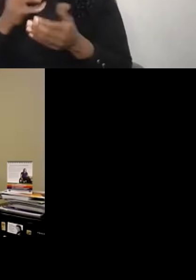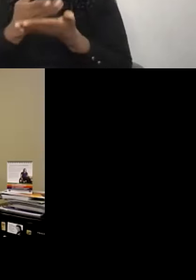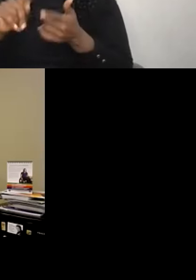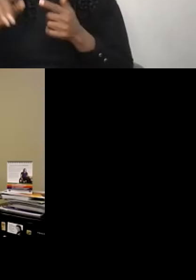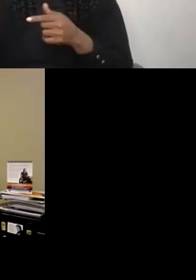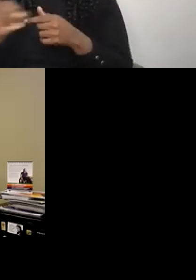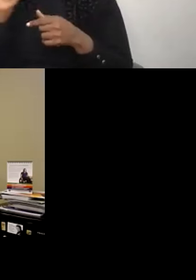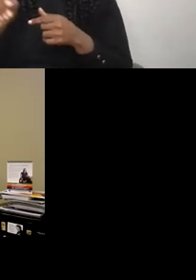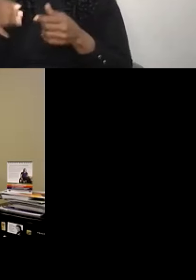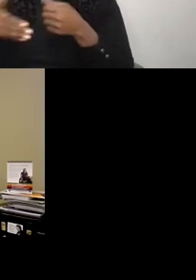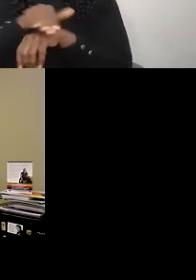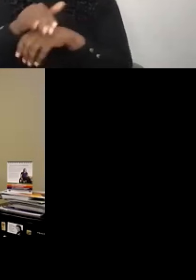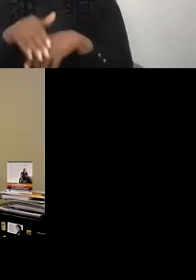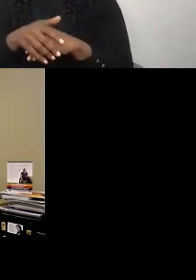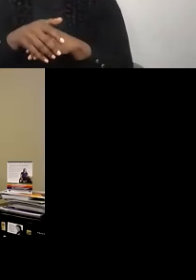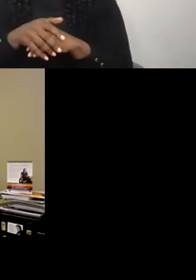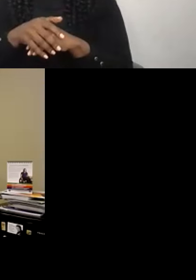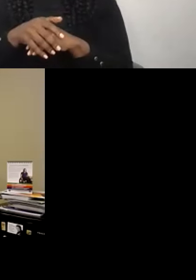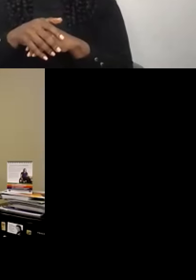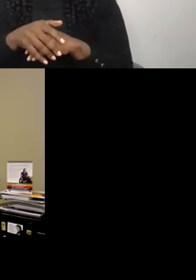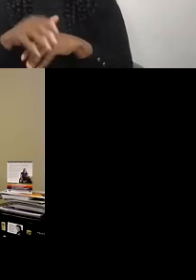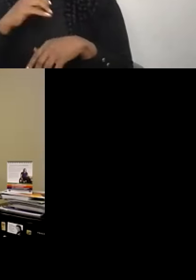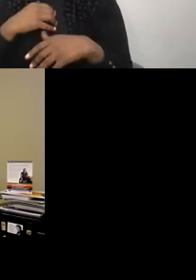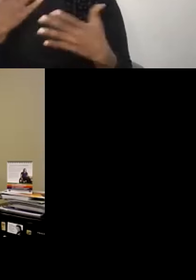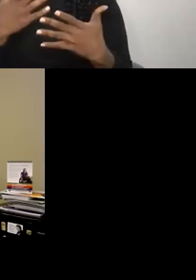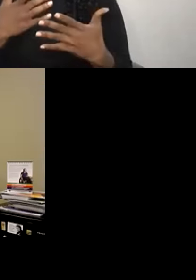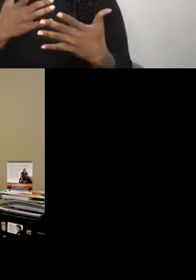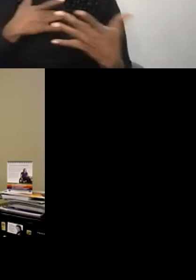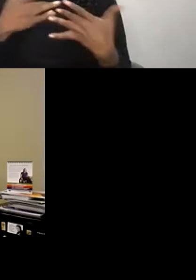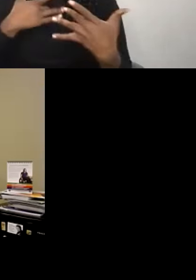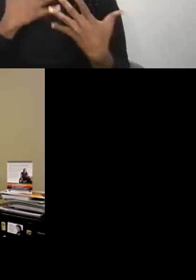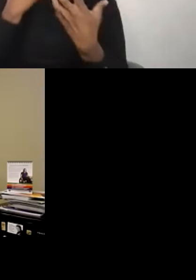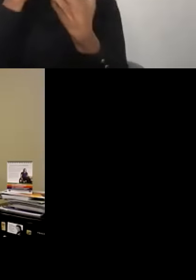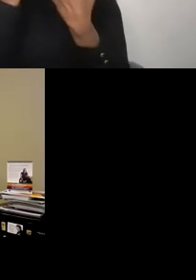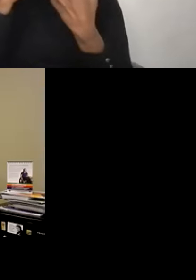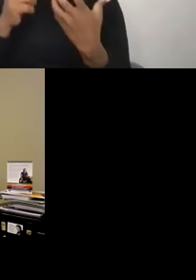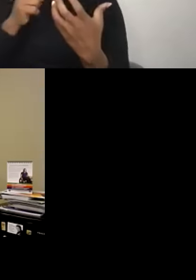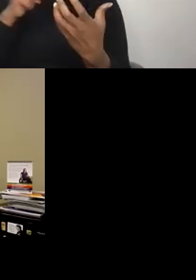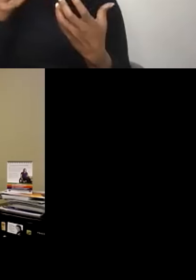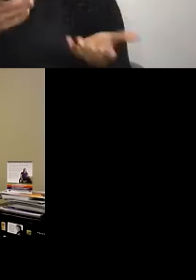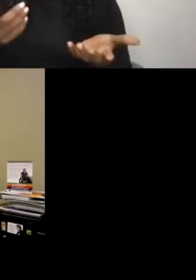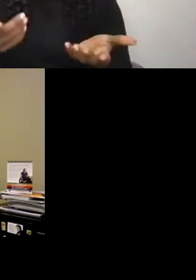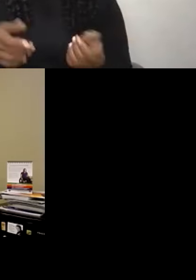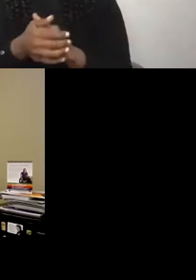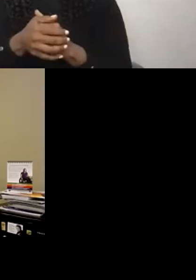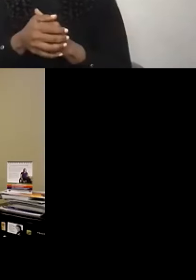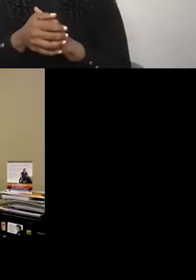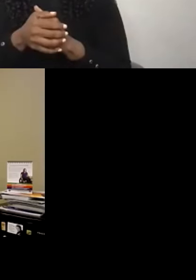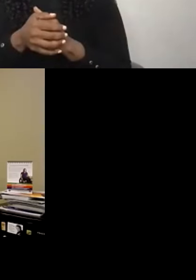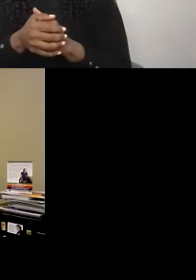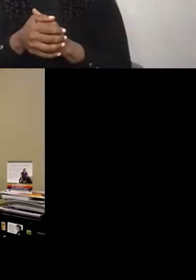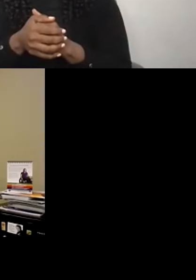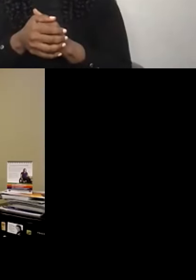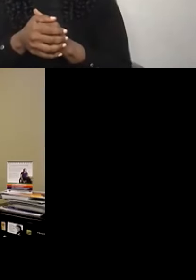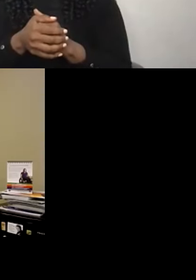insurance coverage. And I have a whole soapbox about how that's not, that shouldn't be that way. And in fact,